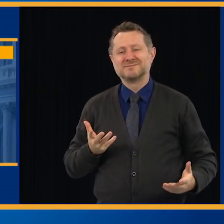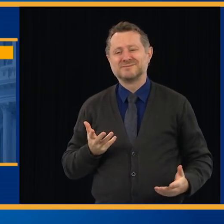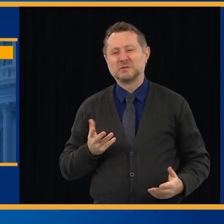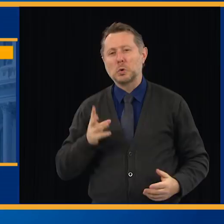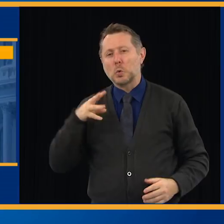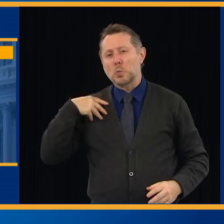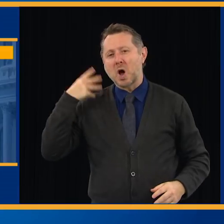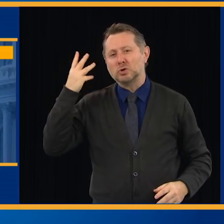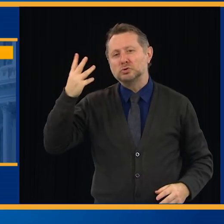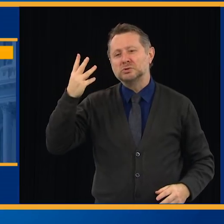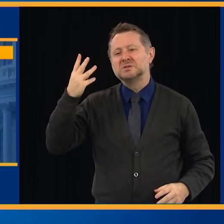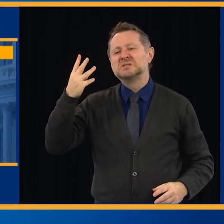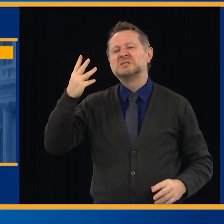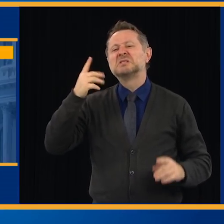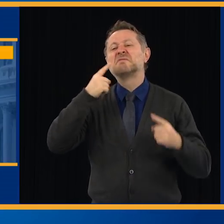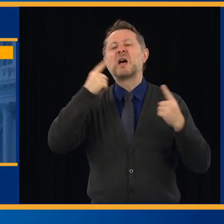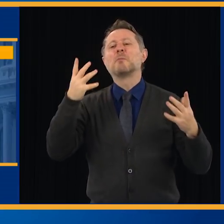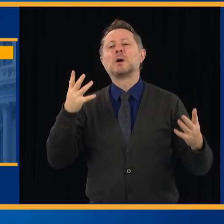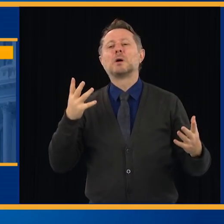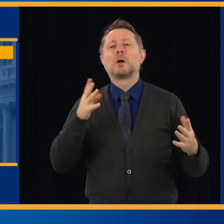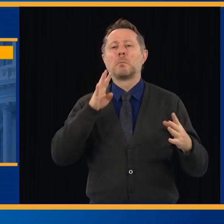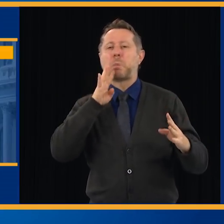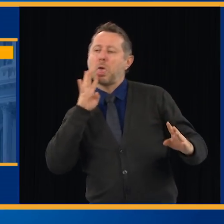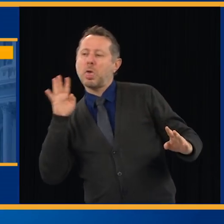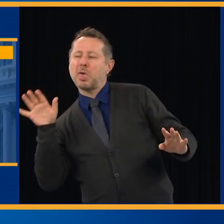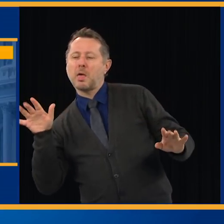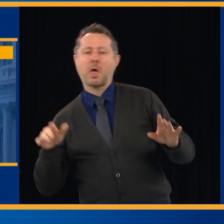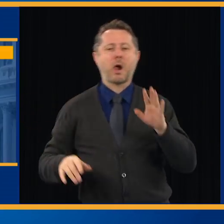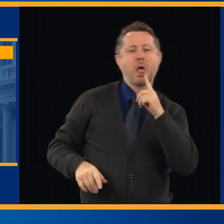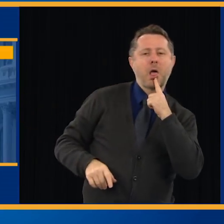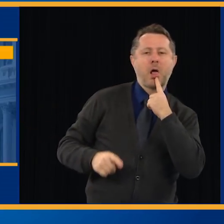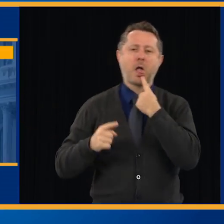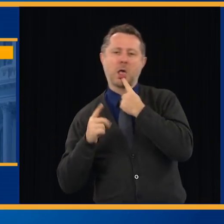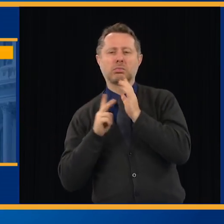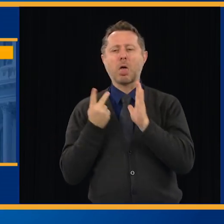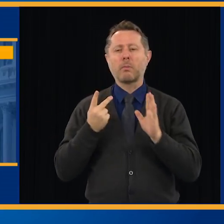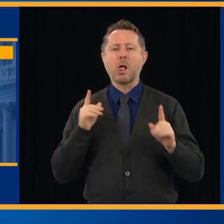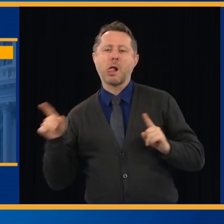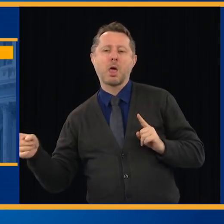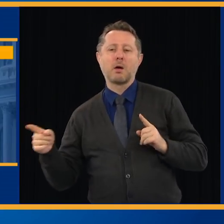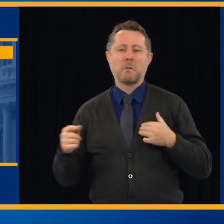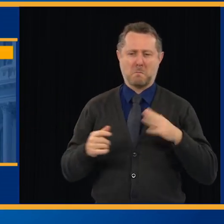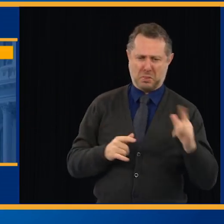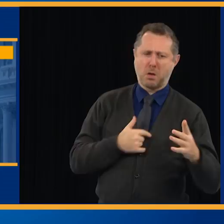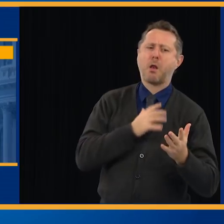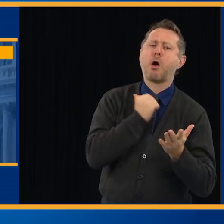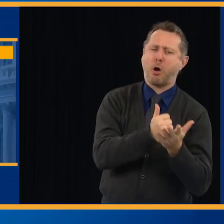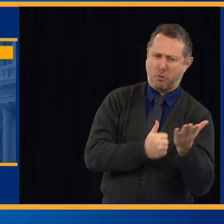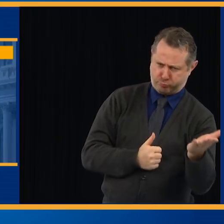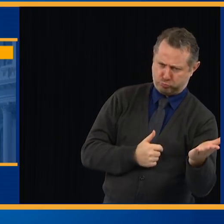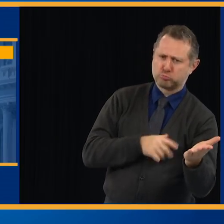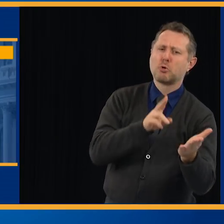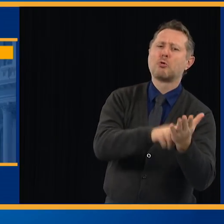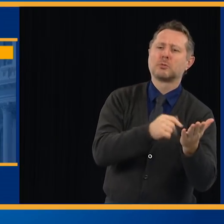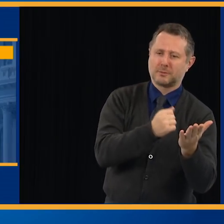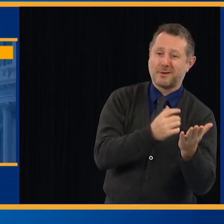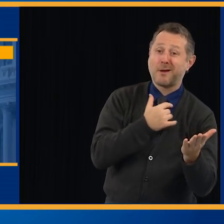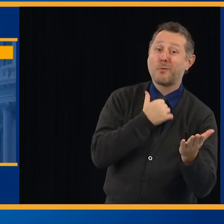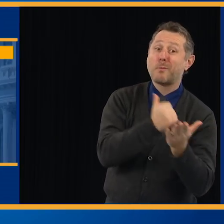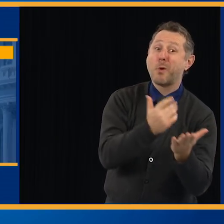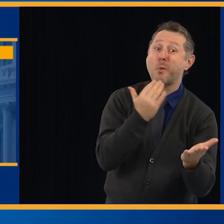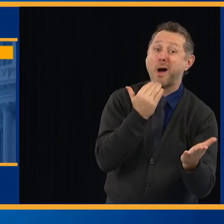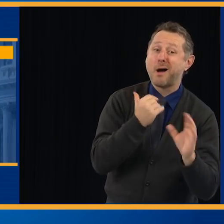doublespeak. You look at the bills that they want to pass and who they want to help. They want to fund the hotels, the restaurants,